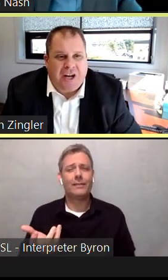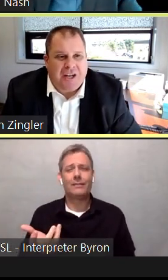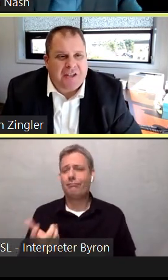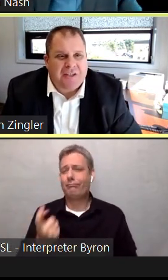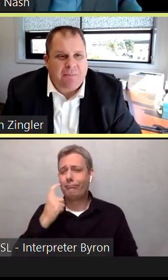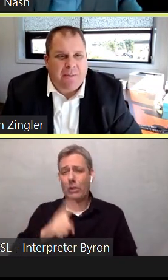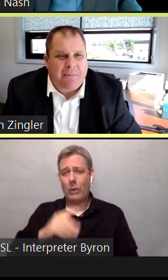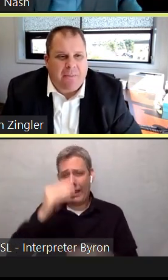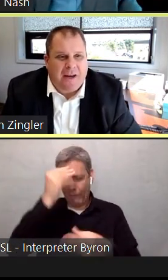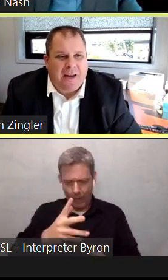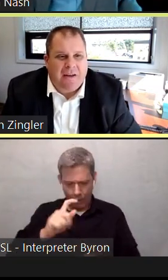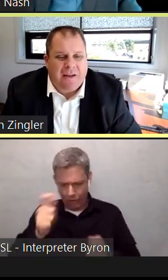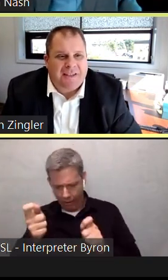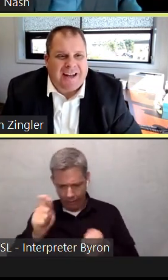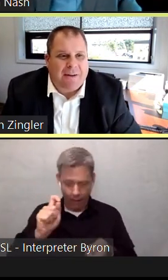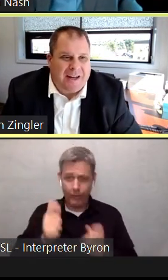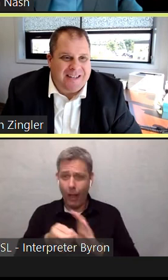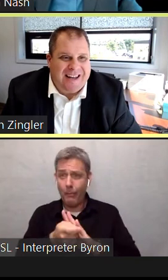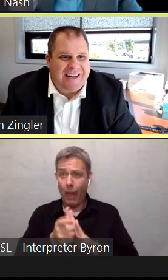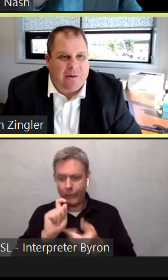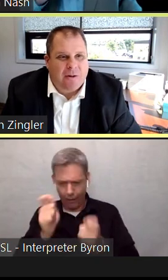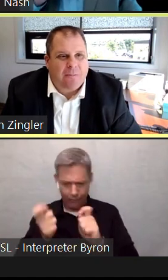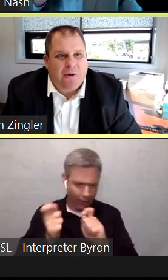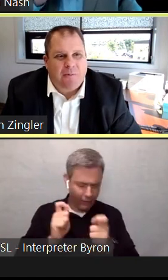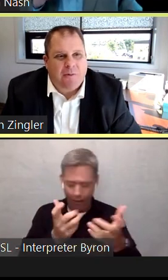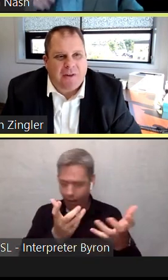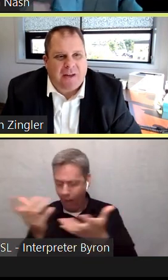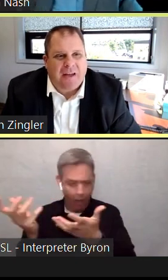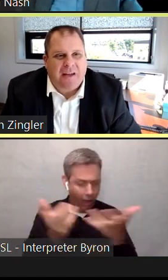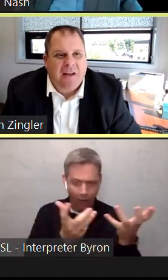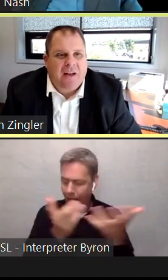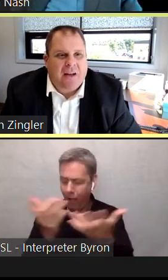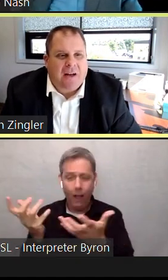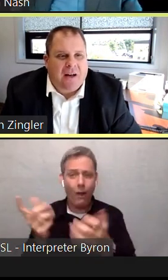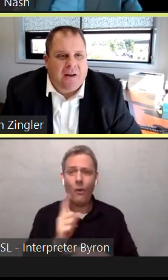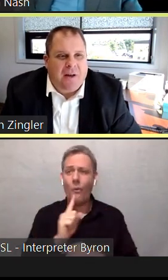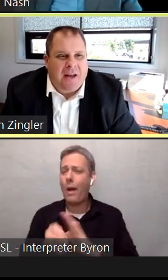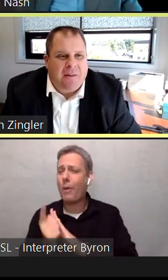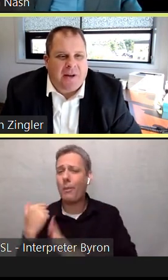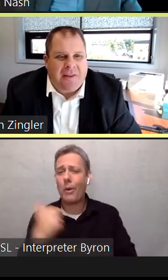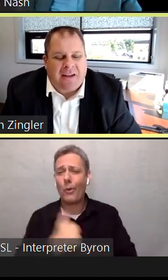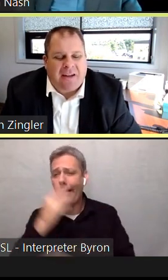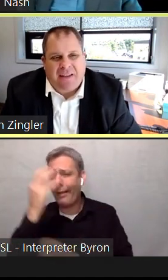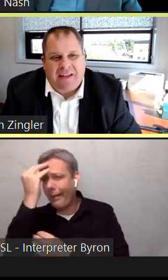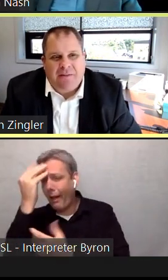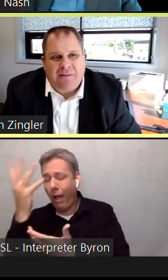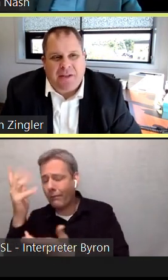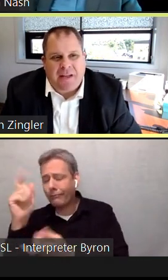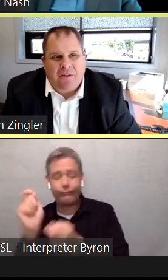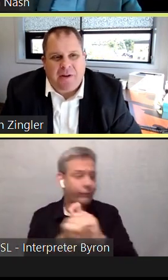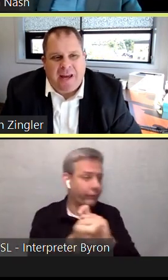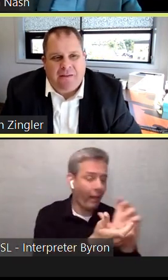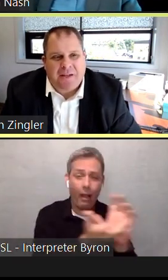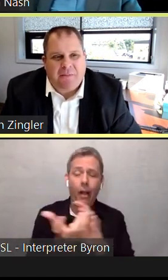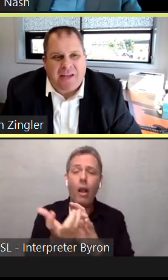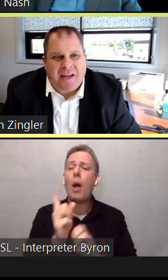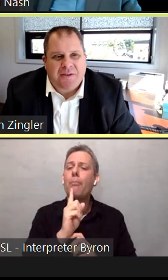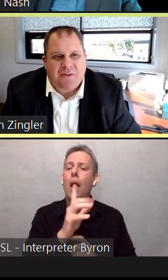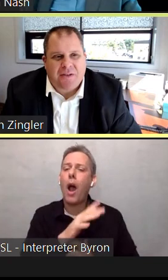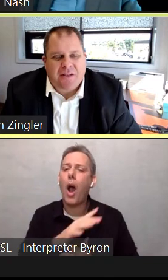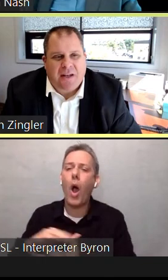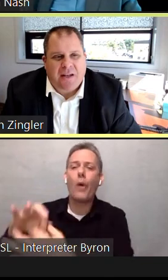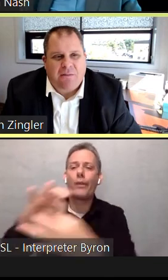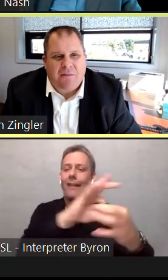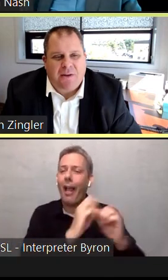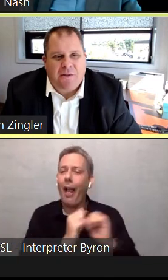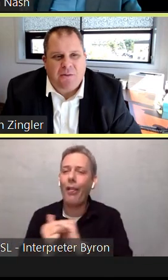information changes minute by minute, second by second. At one point we were thinking. But I think collectively we have some of the